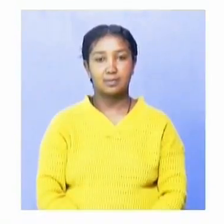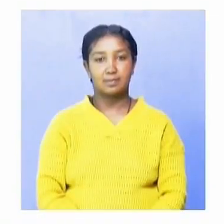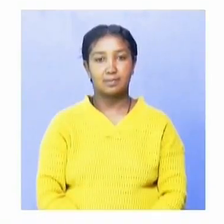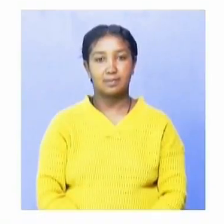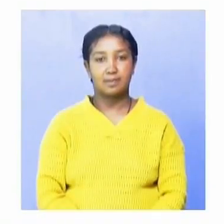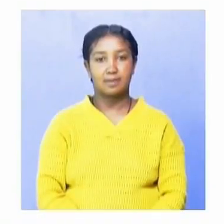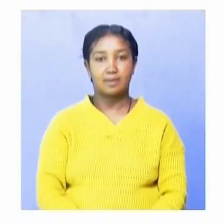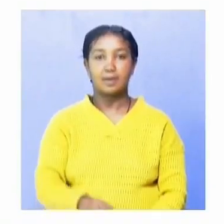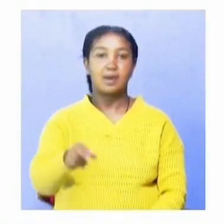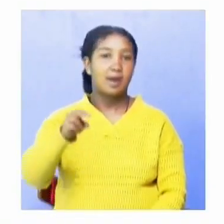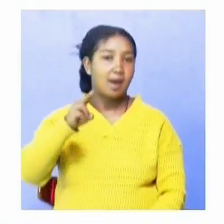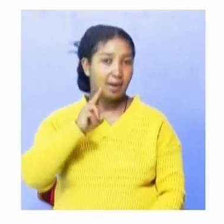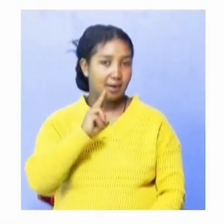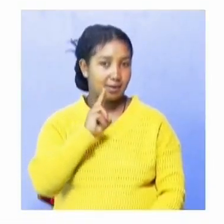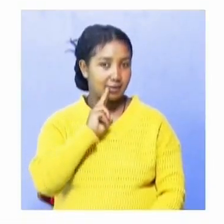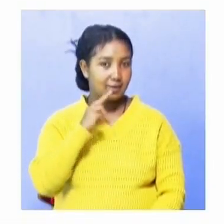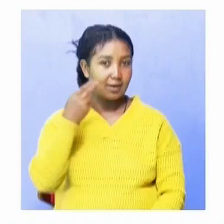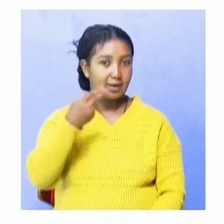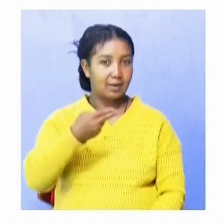Helen